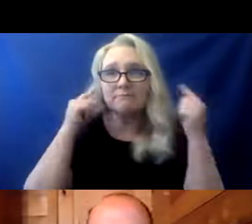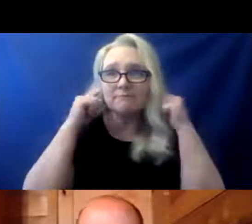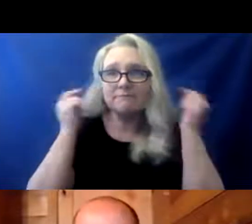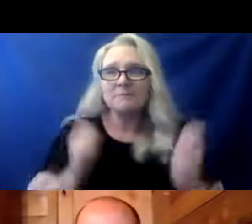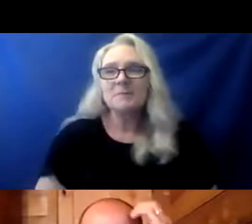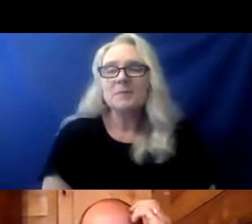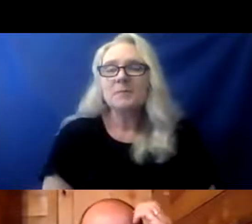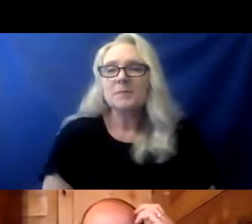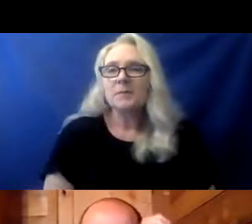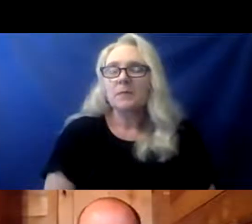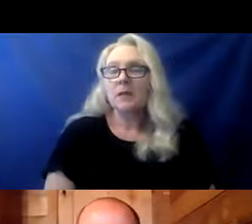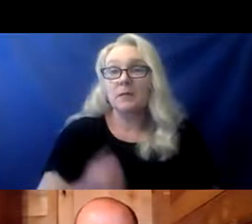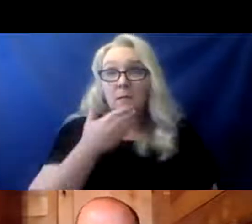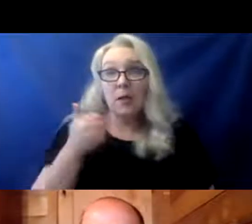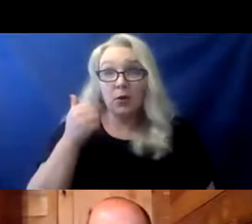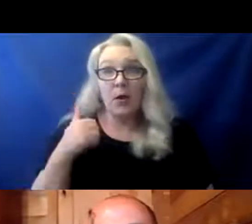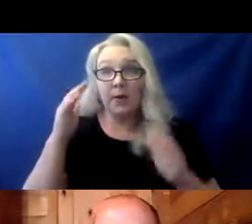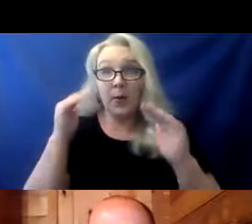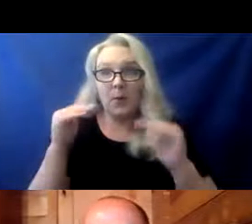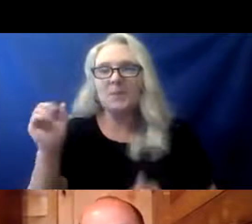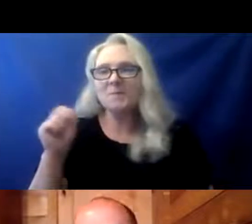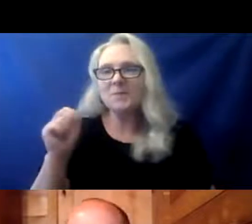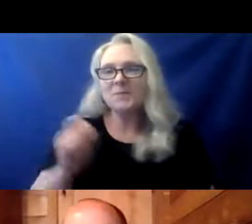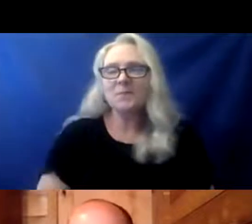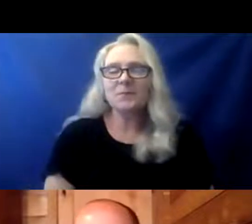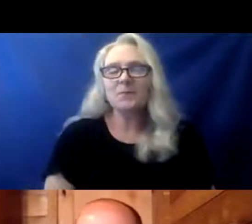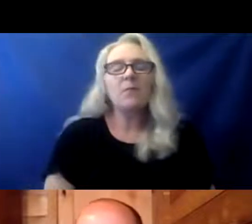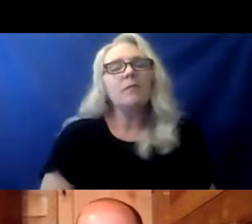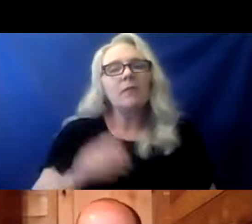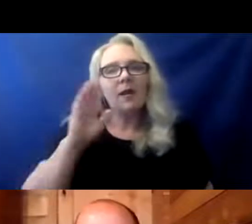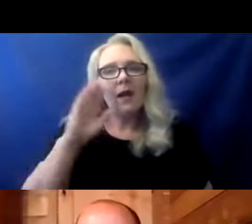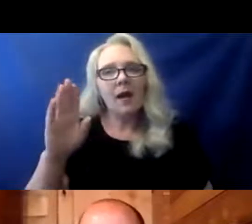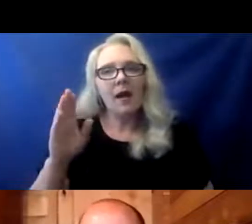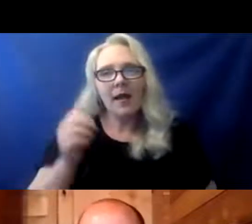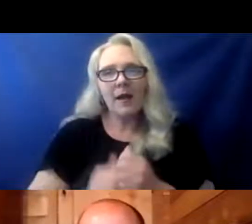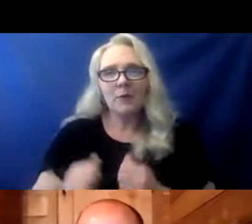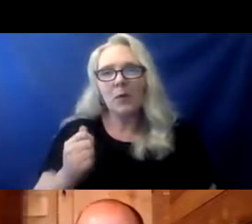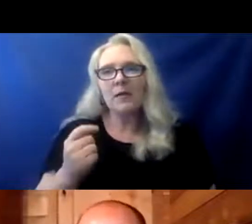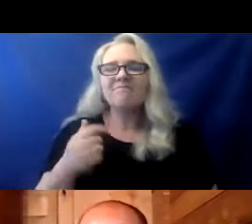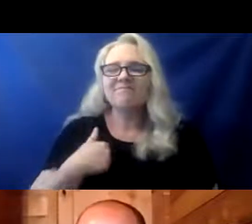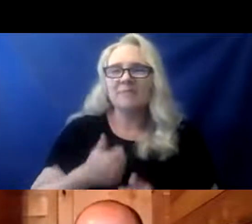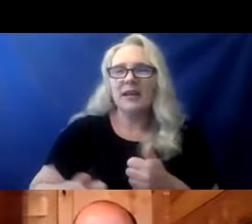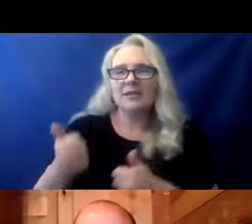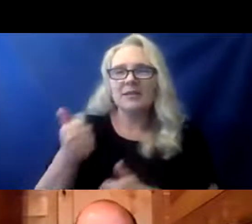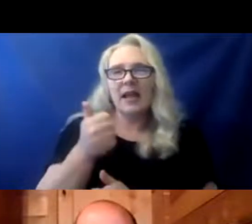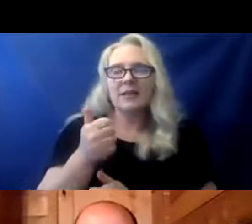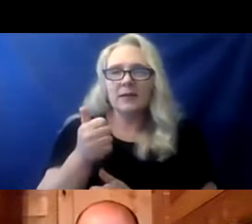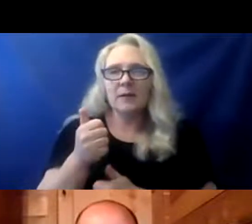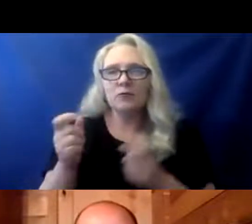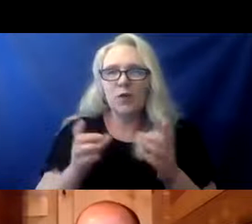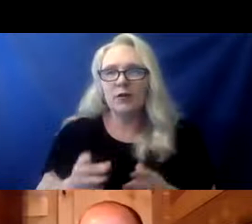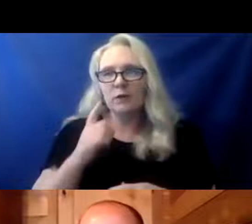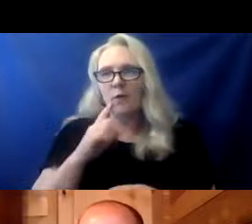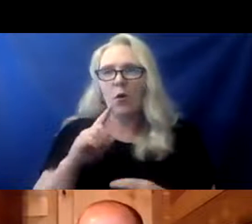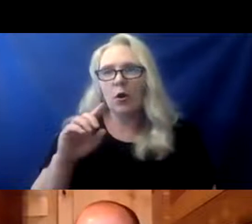Okay, is that better, I hope? Yeah. All right. Well, hey, everybody, I'm Kevin Pernival. I'm the Executive Director of Justice and Aging. I'll echo